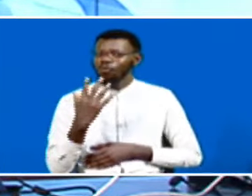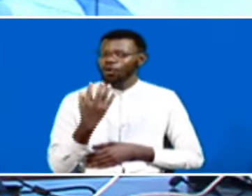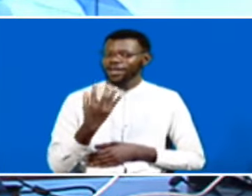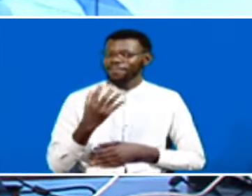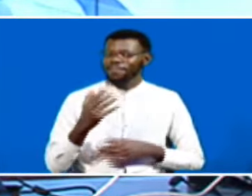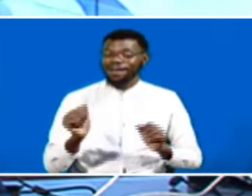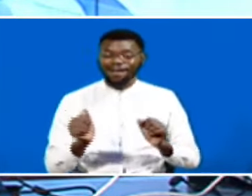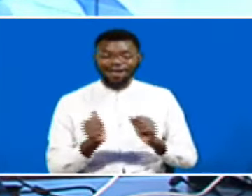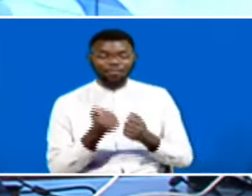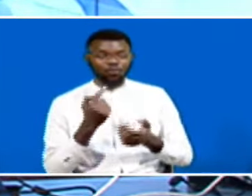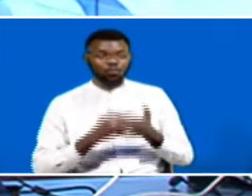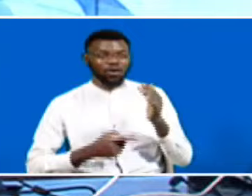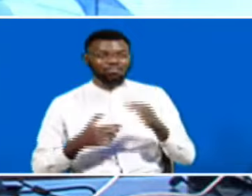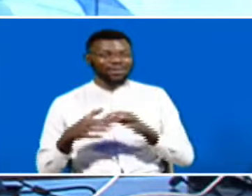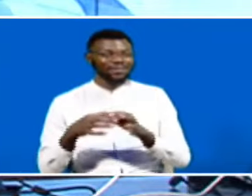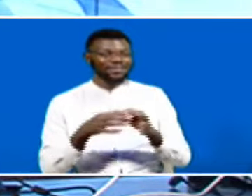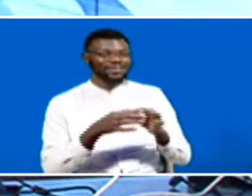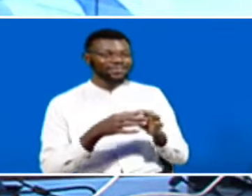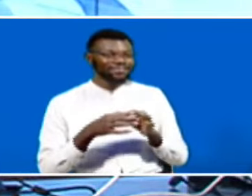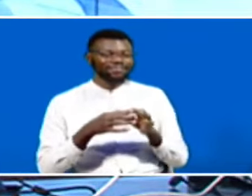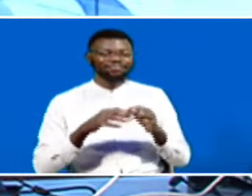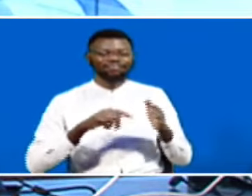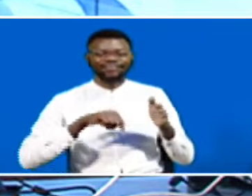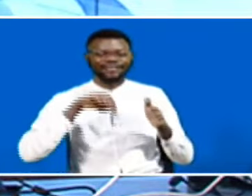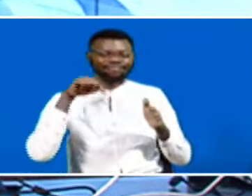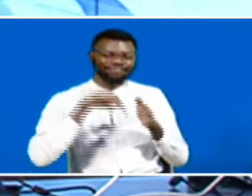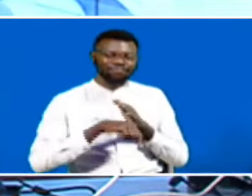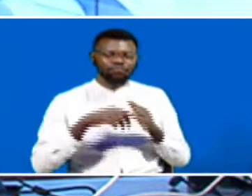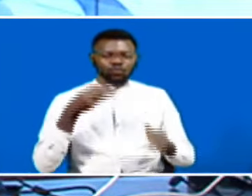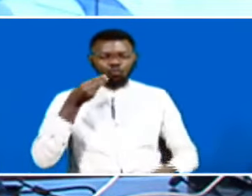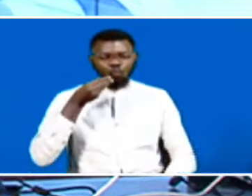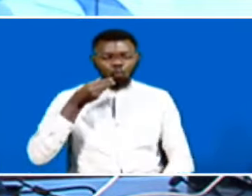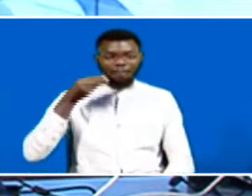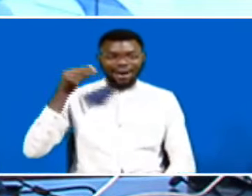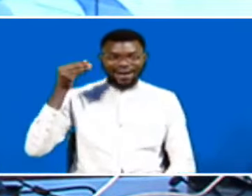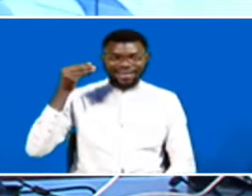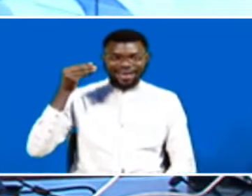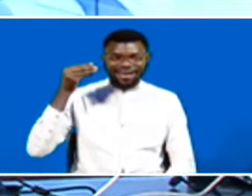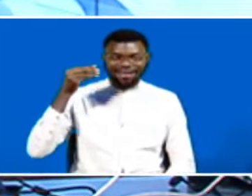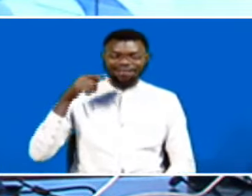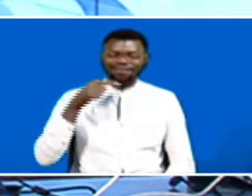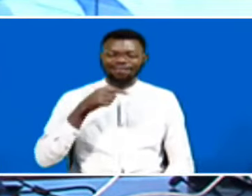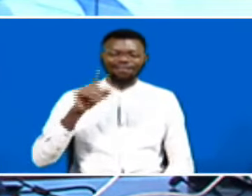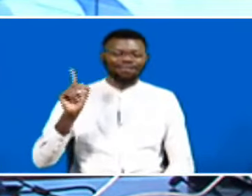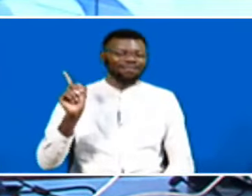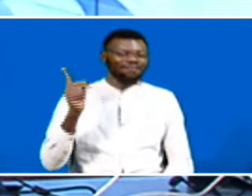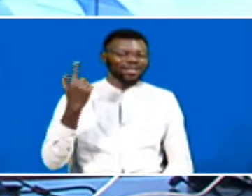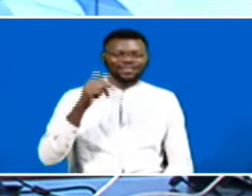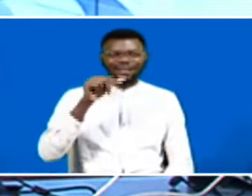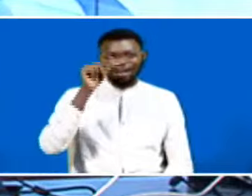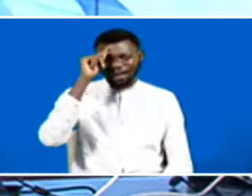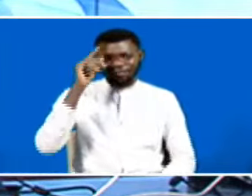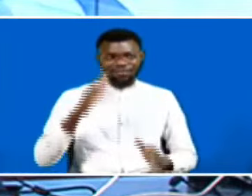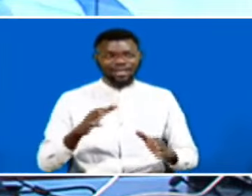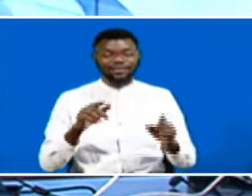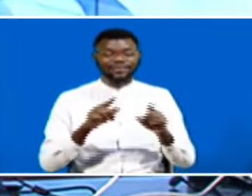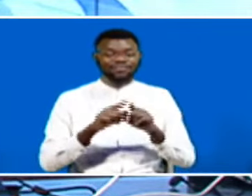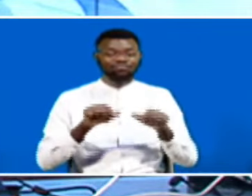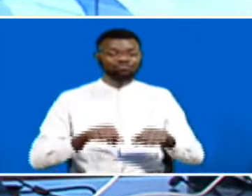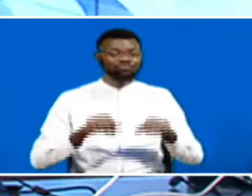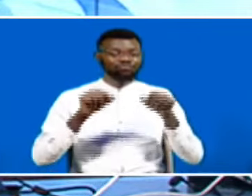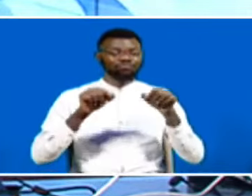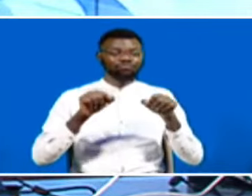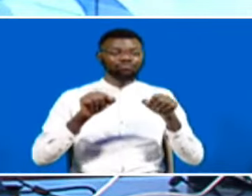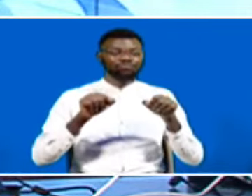party and Azimio, the view from inside, Wycliffe Ambetsa Paranya, the pioneer governor, also the executive chairperson of the